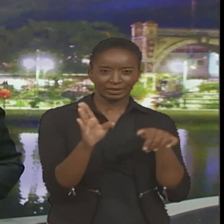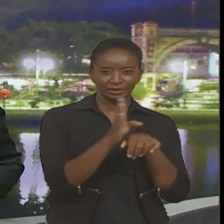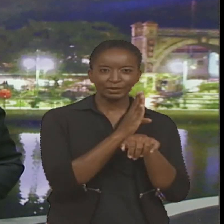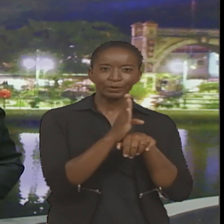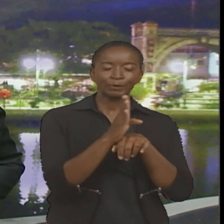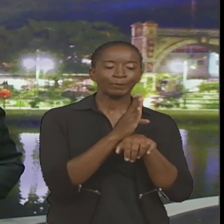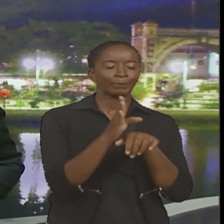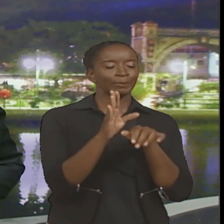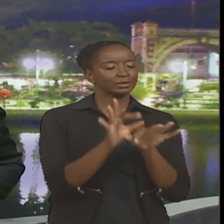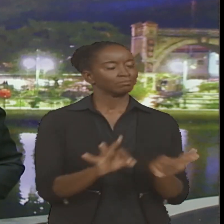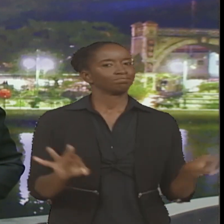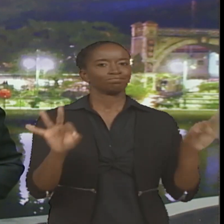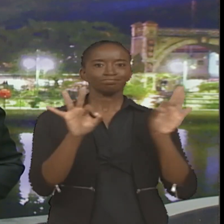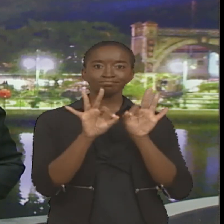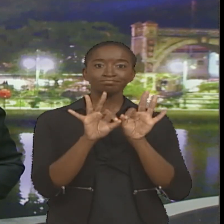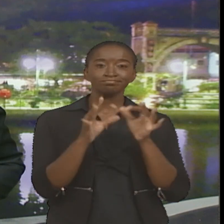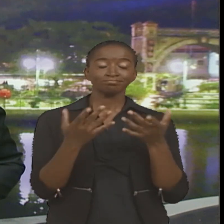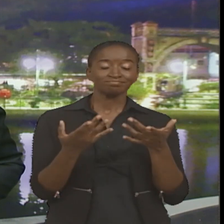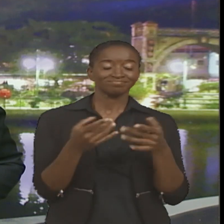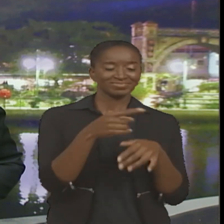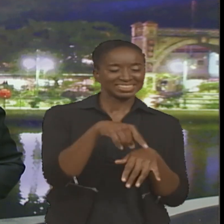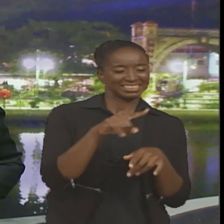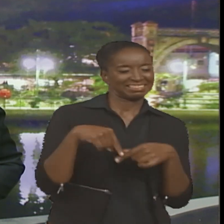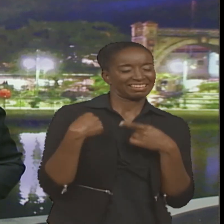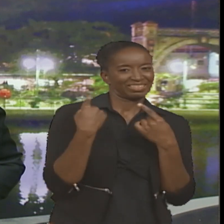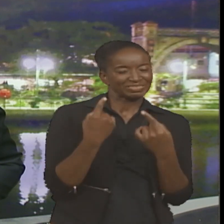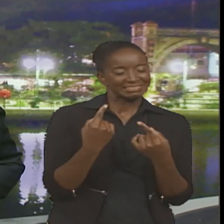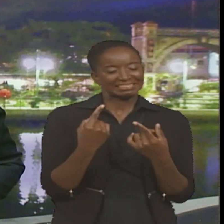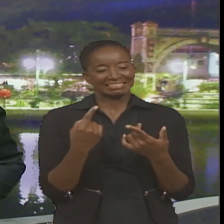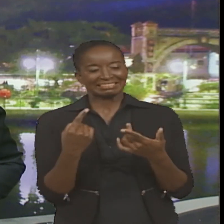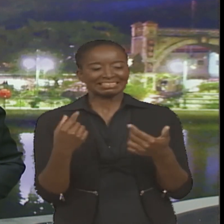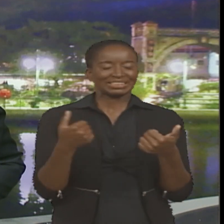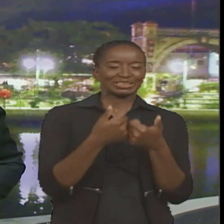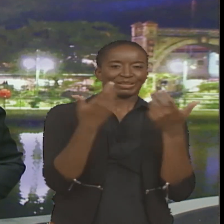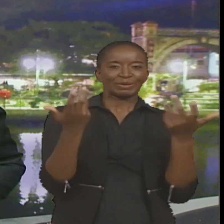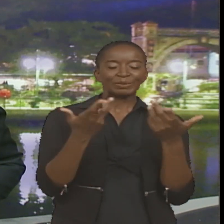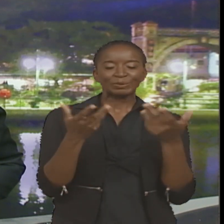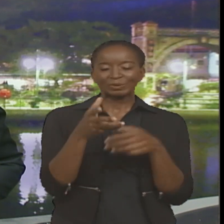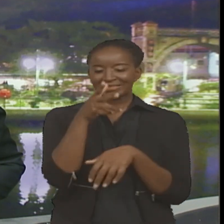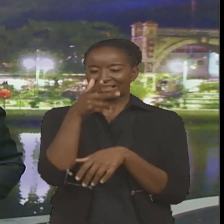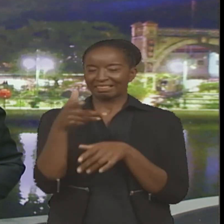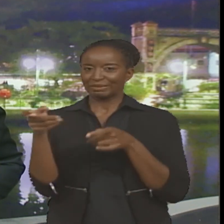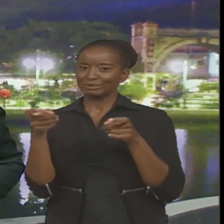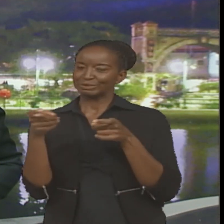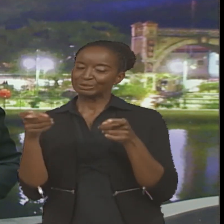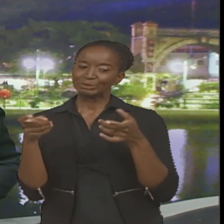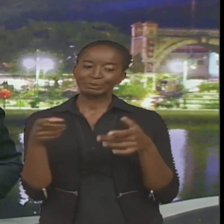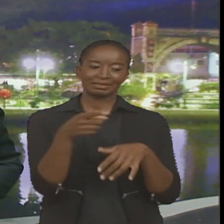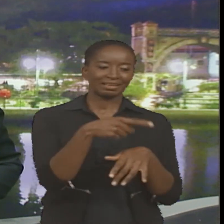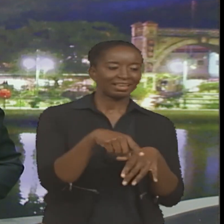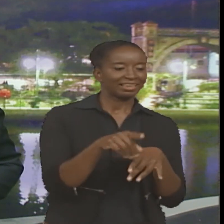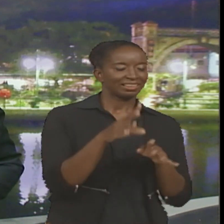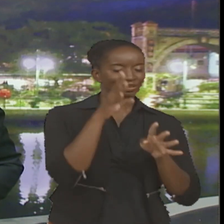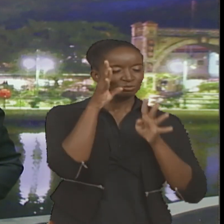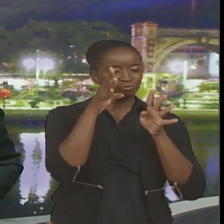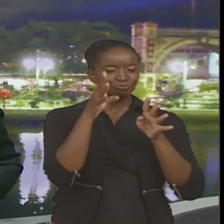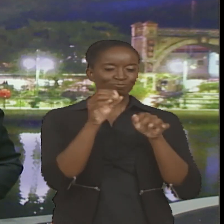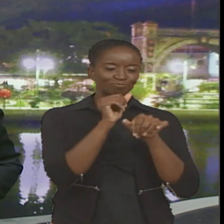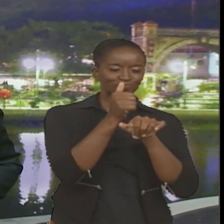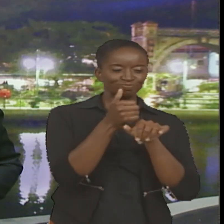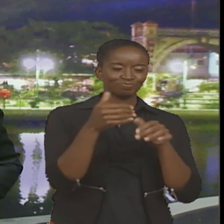of challenges, including poor management, weak entrepreneurial skills, and a lack of resources to invest in training.